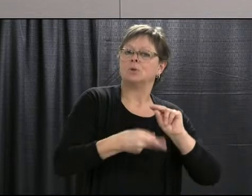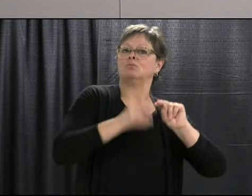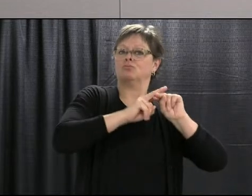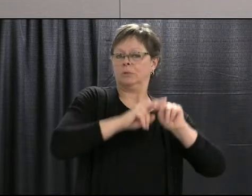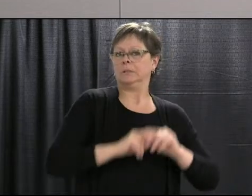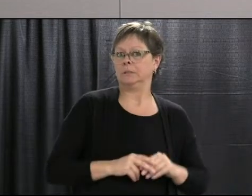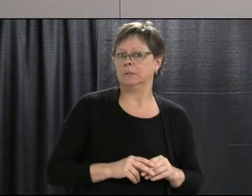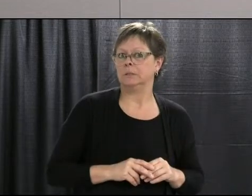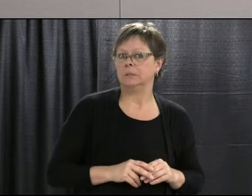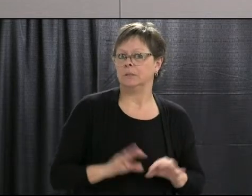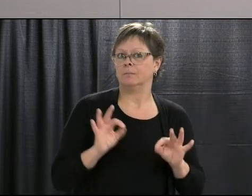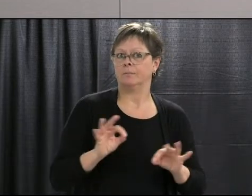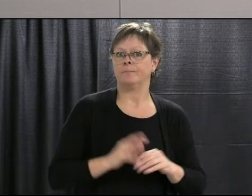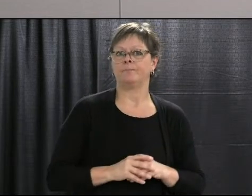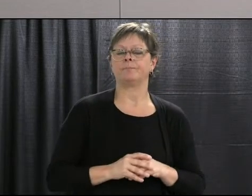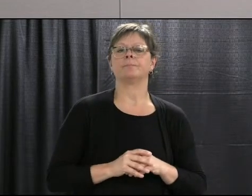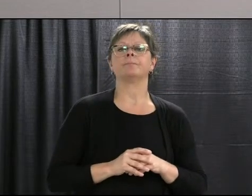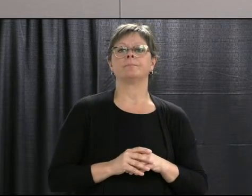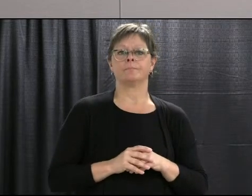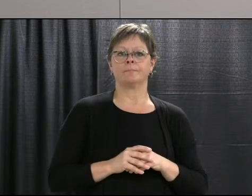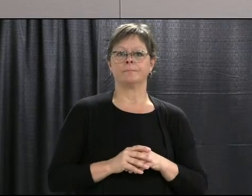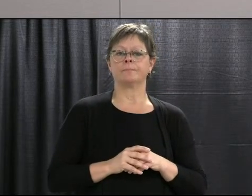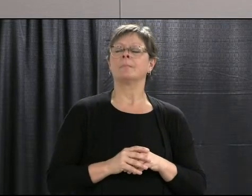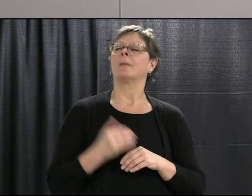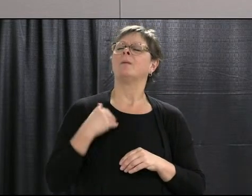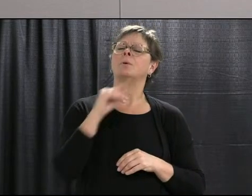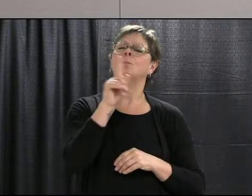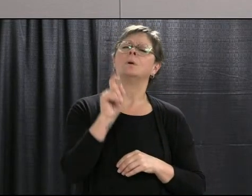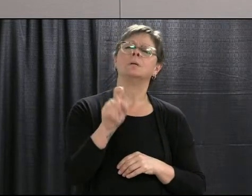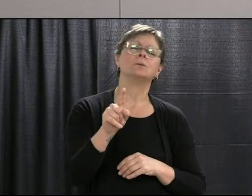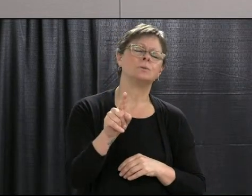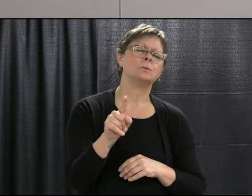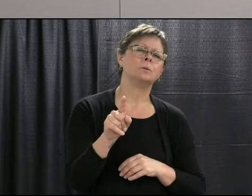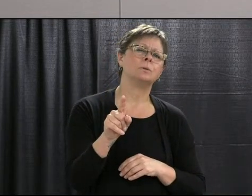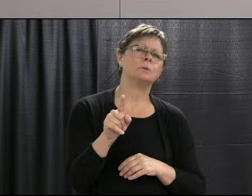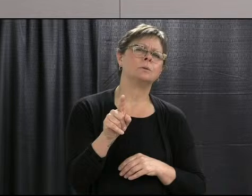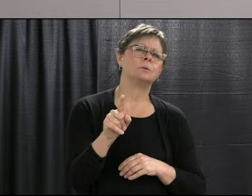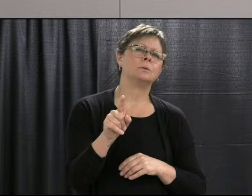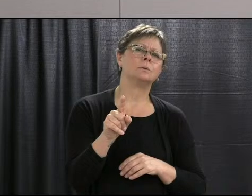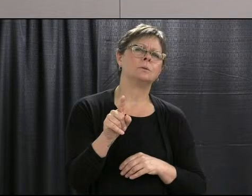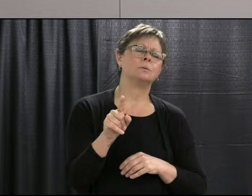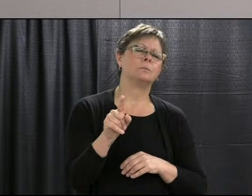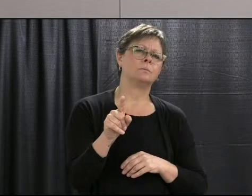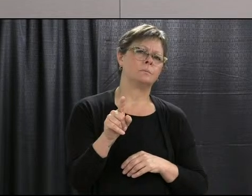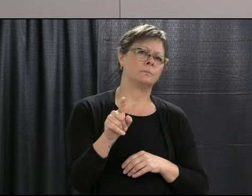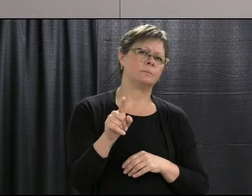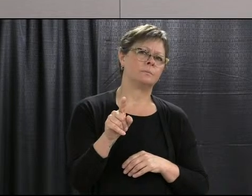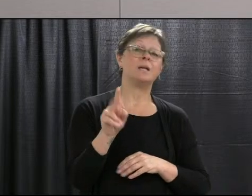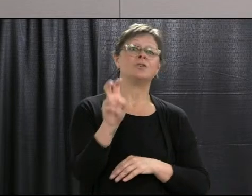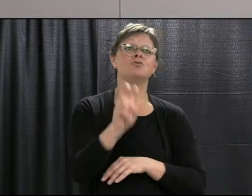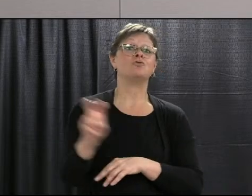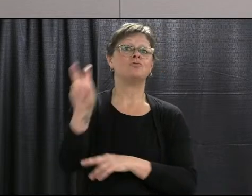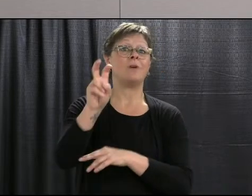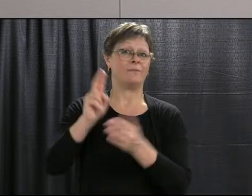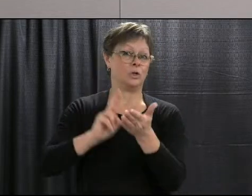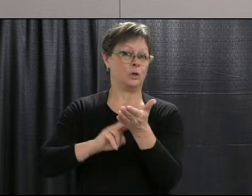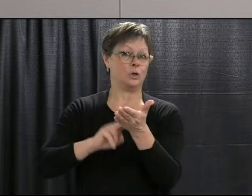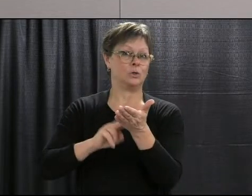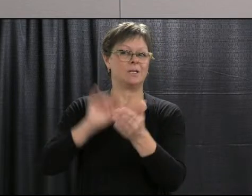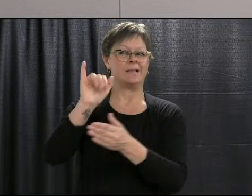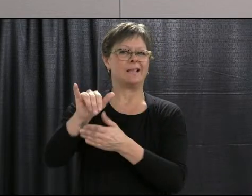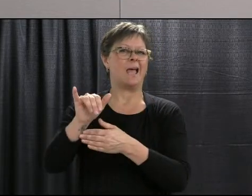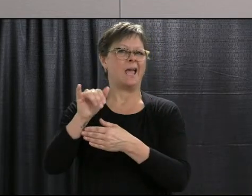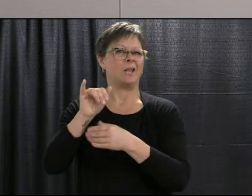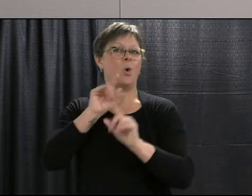before. We have time for one more question. I have a question on the Globe and Mail report with travel nursing. Can you give